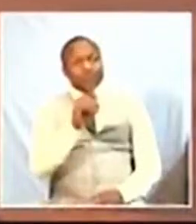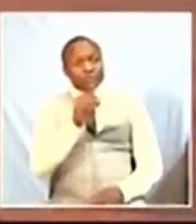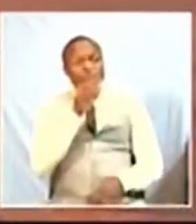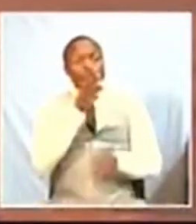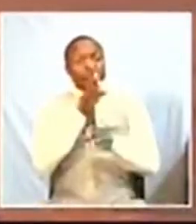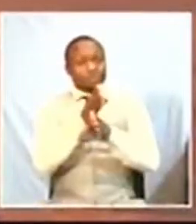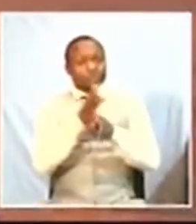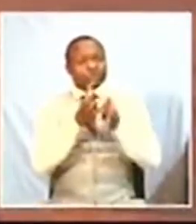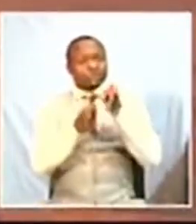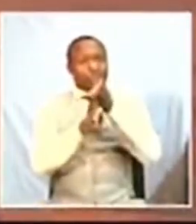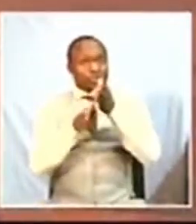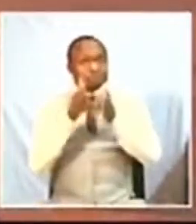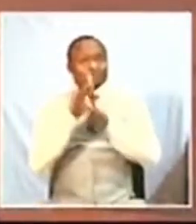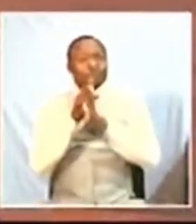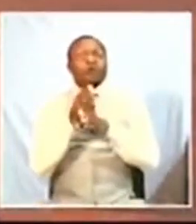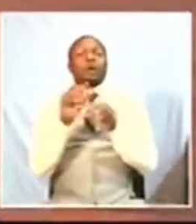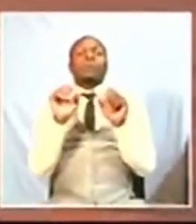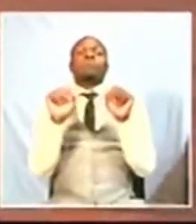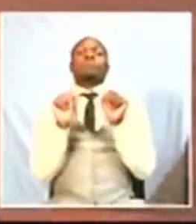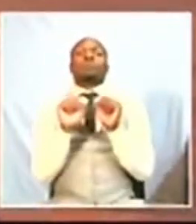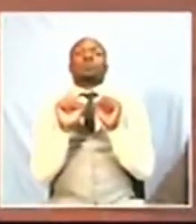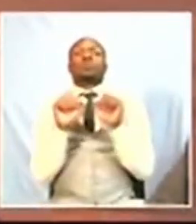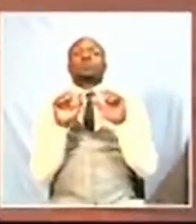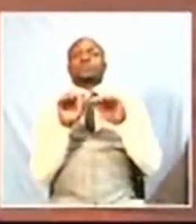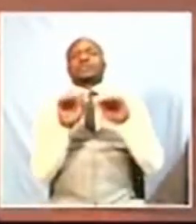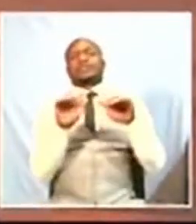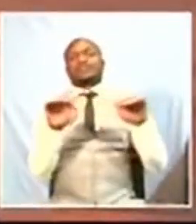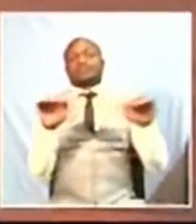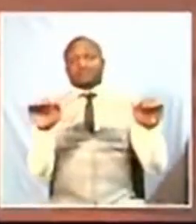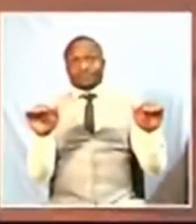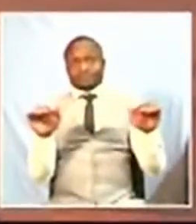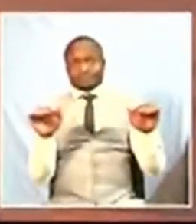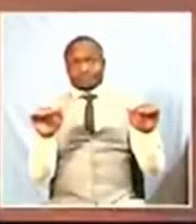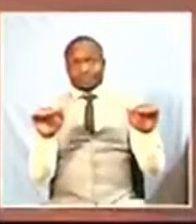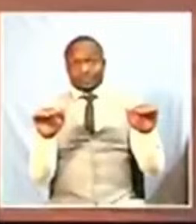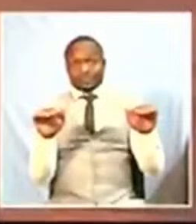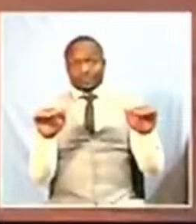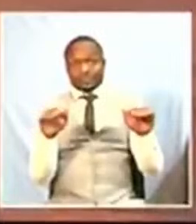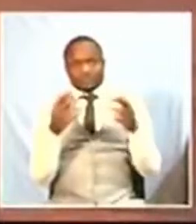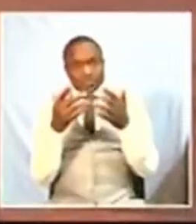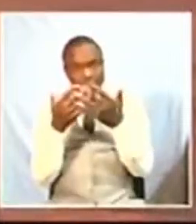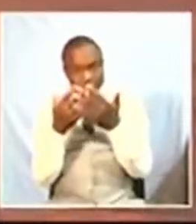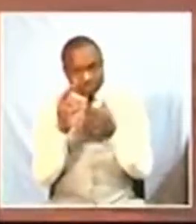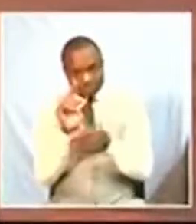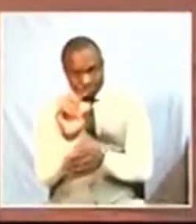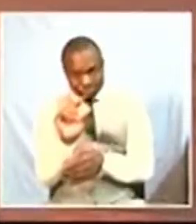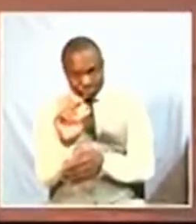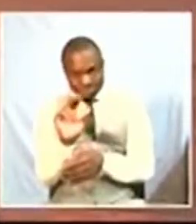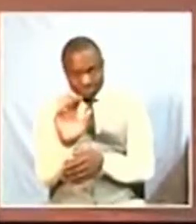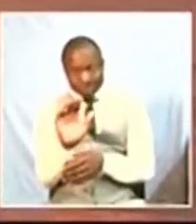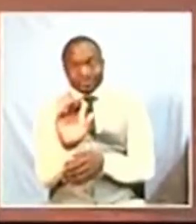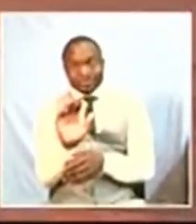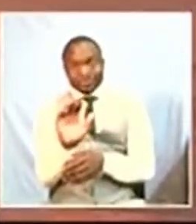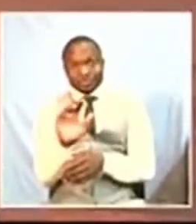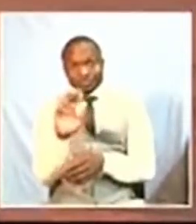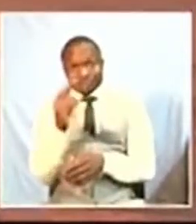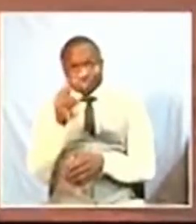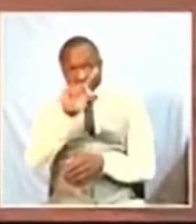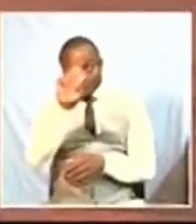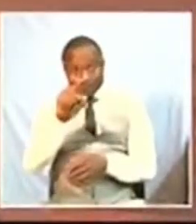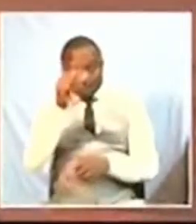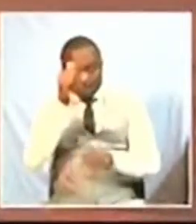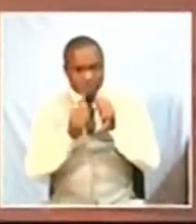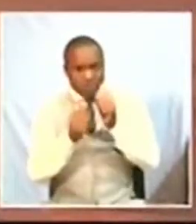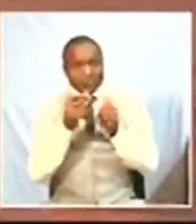constructed a mortuary? Yes, Chair. Wait. Then the second question is, from which